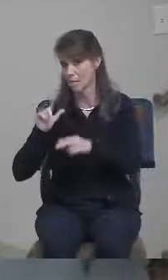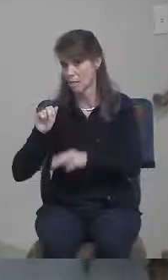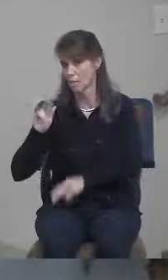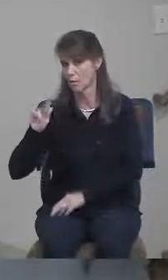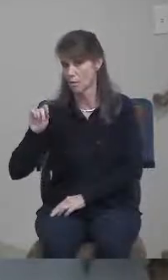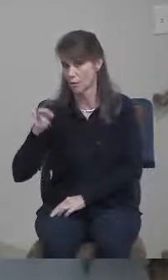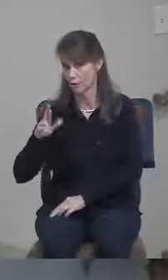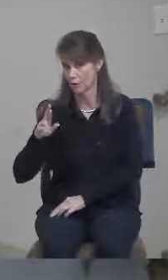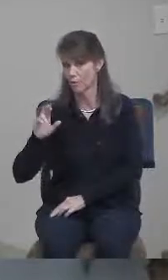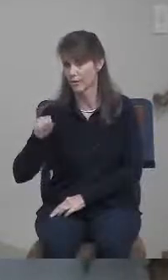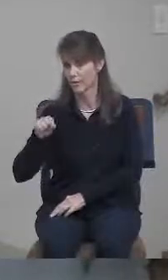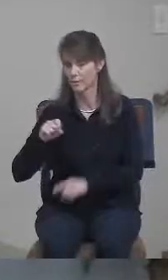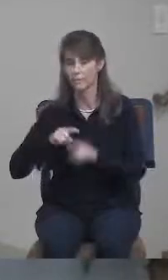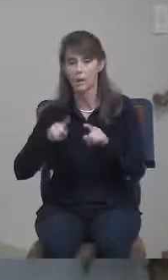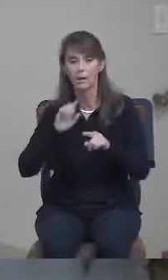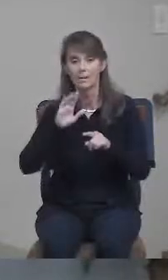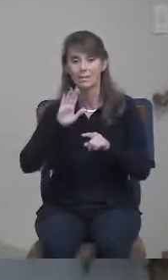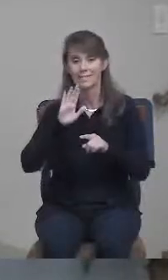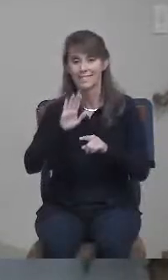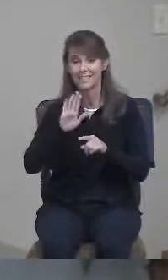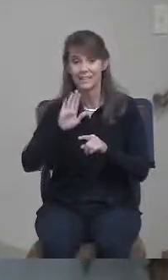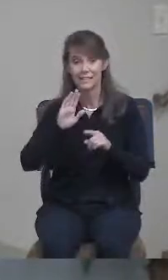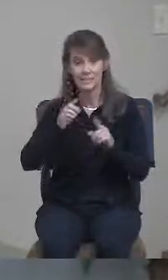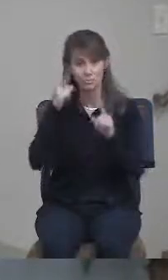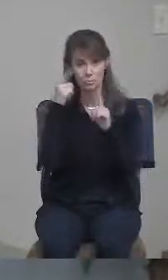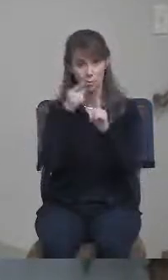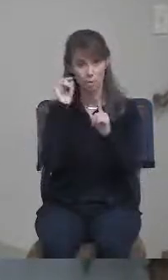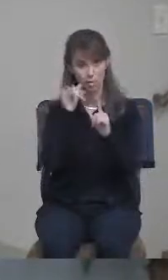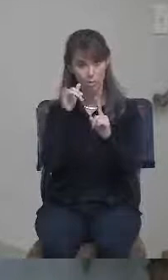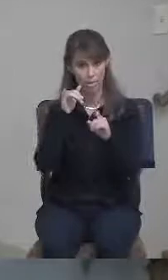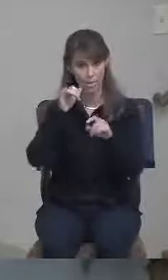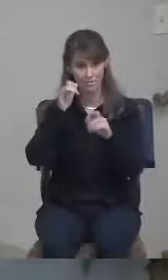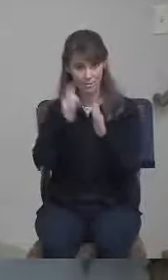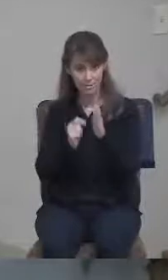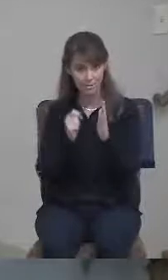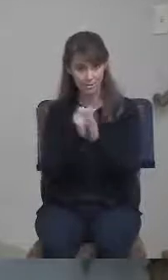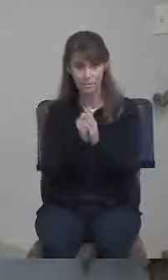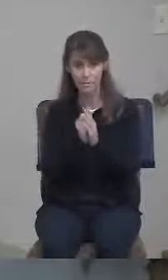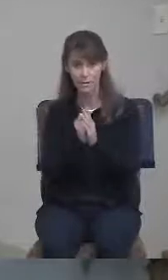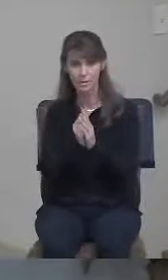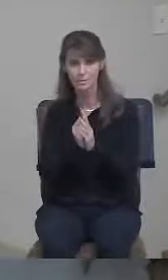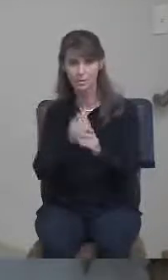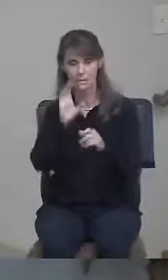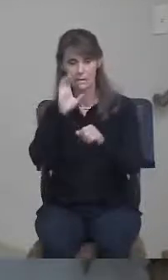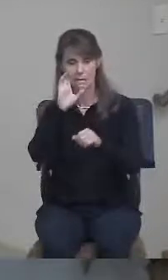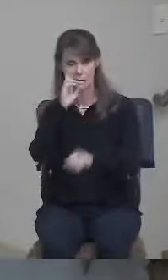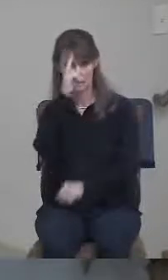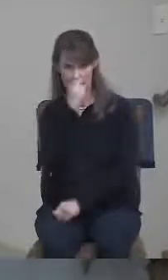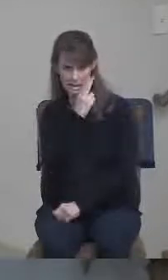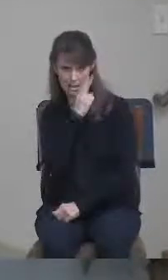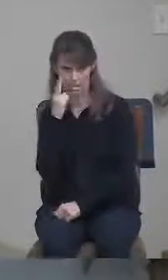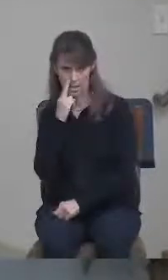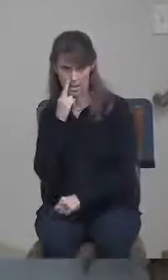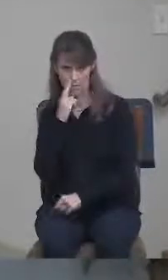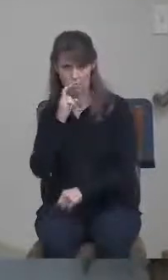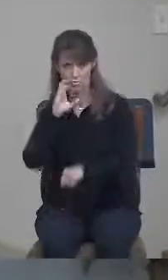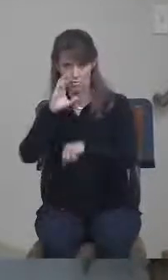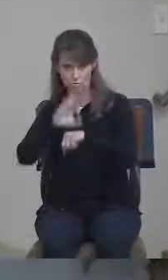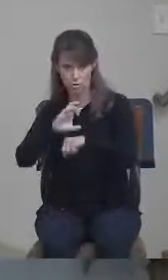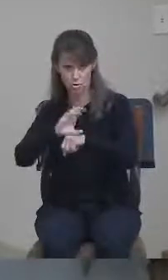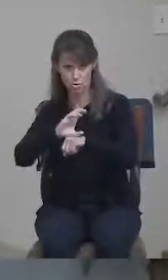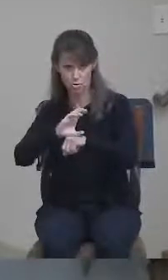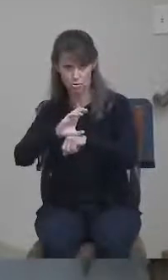that time was to reform the Catholic Church. And then that began